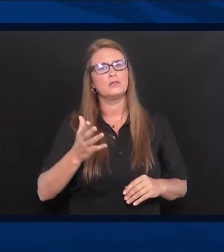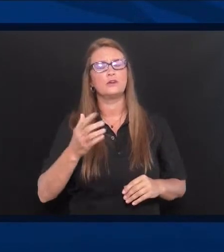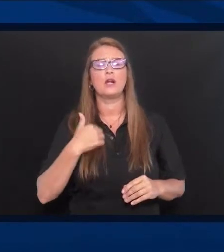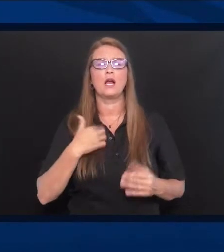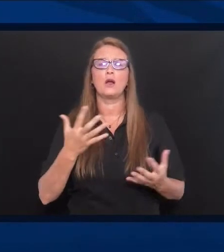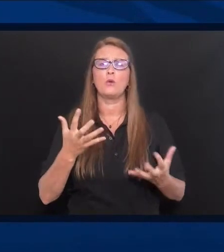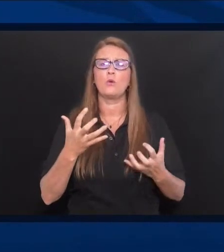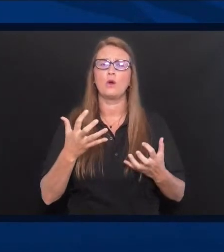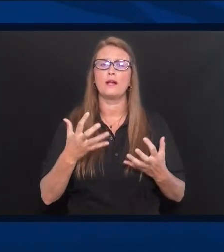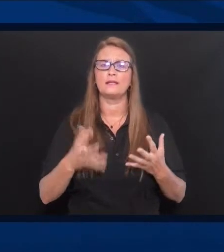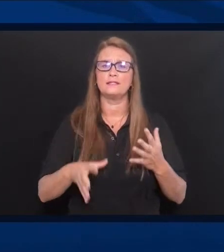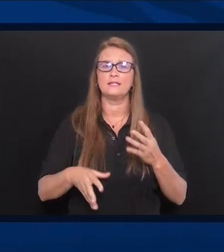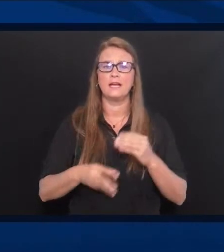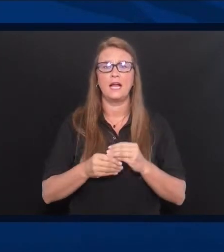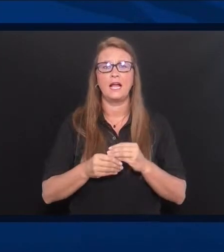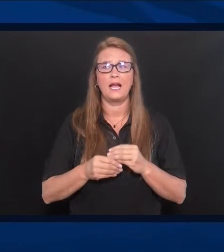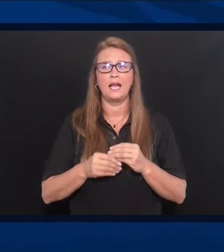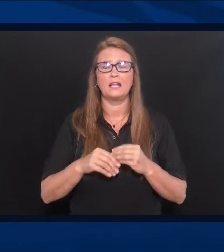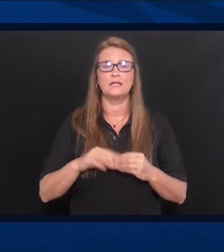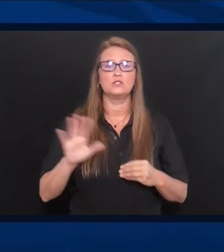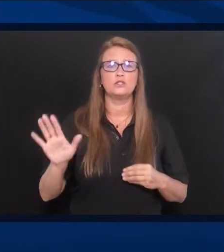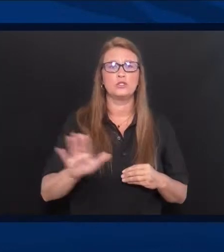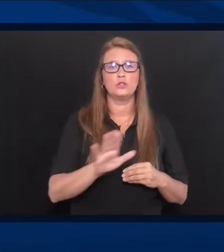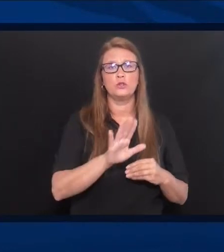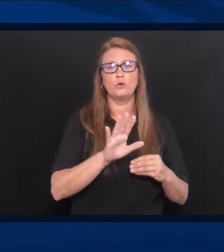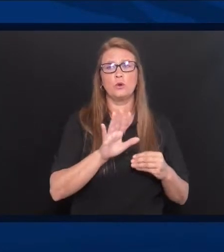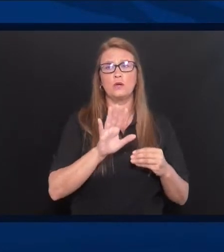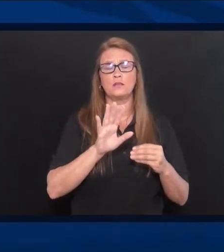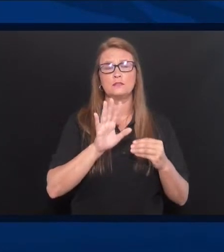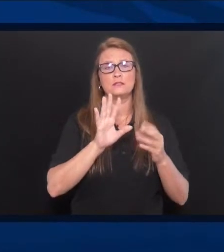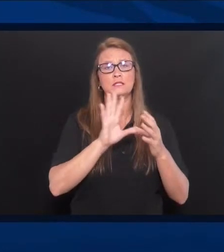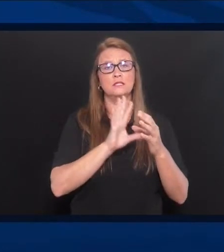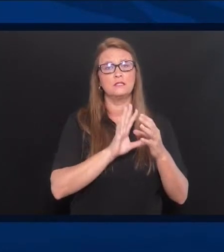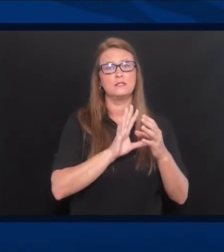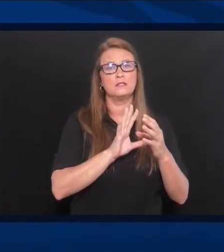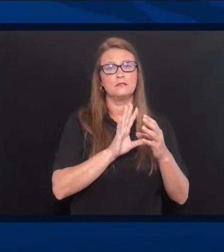to add to your voice, Governor, and everyone else on the panel.